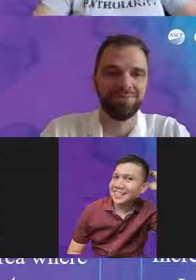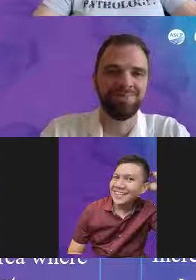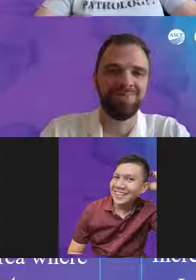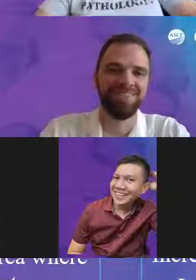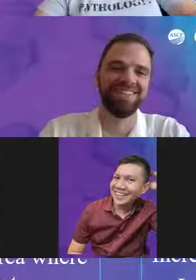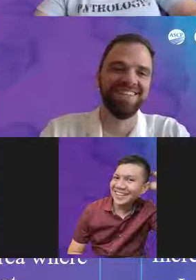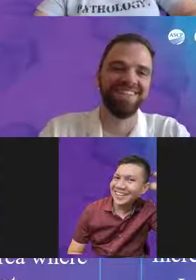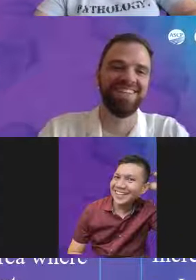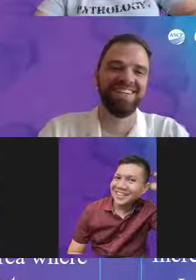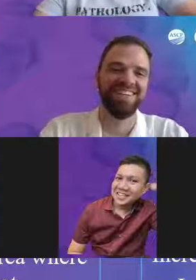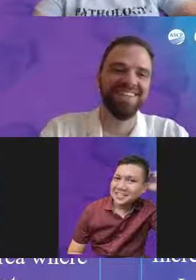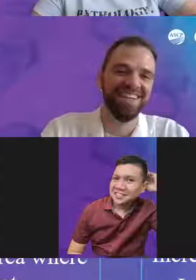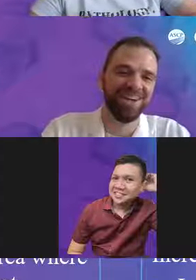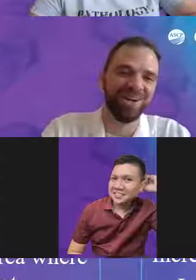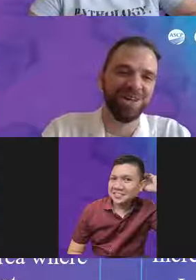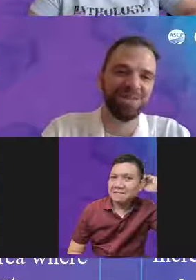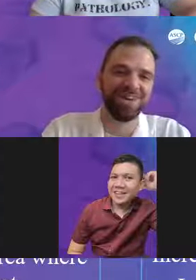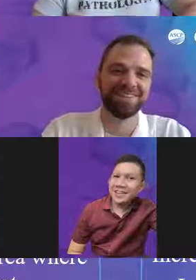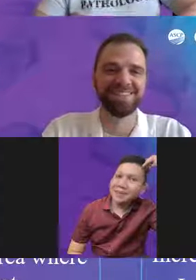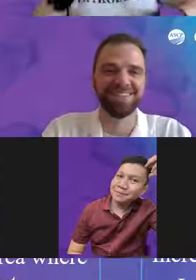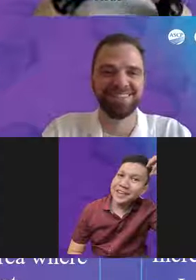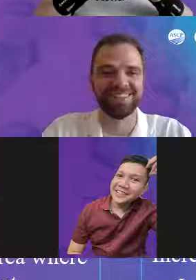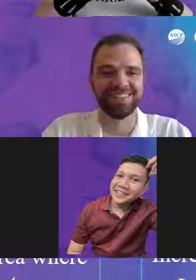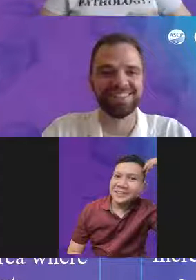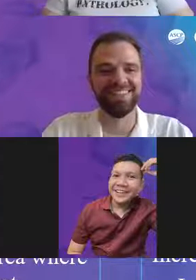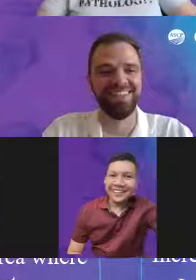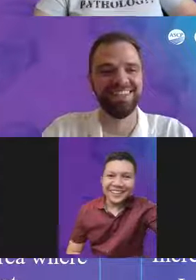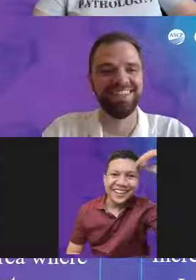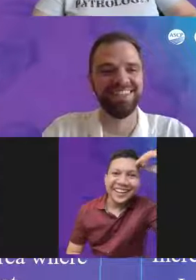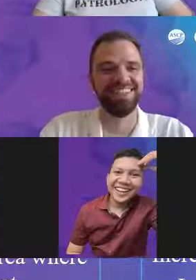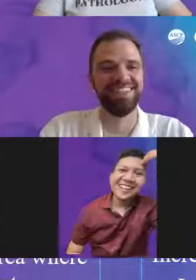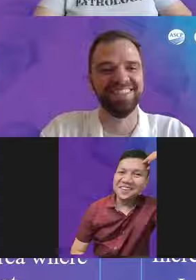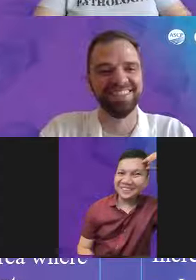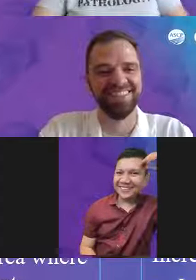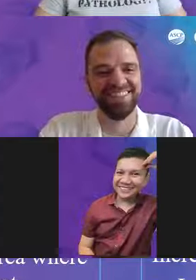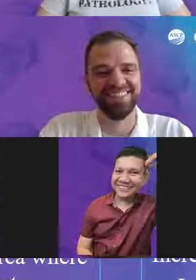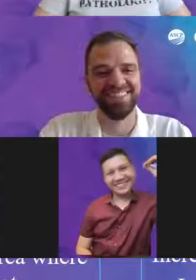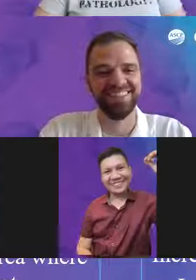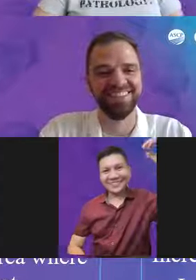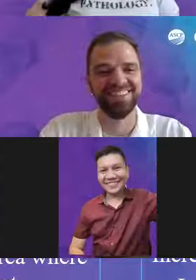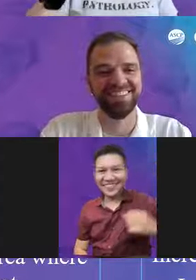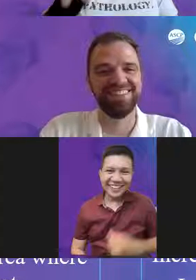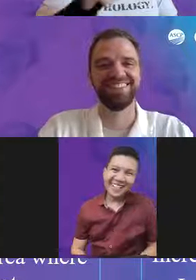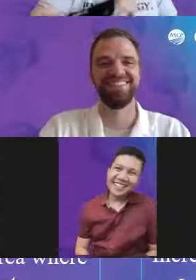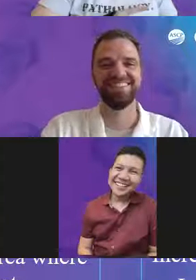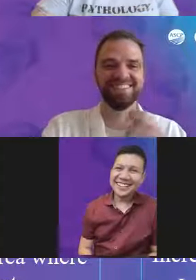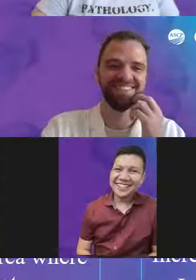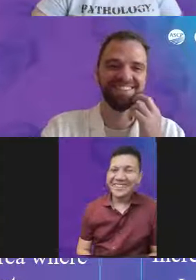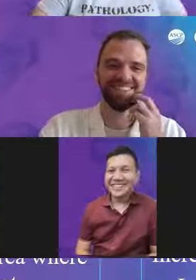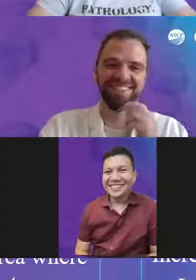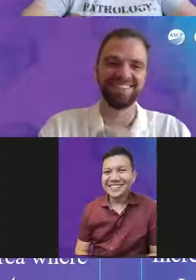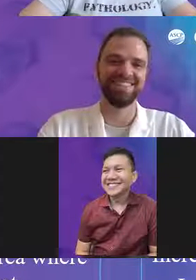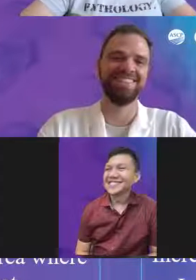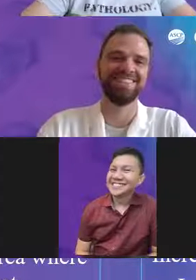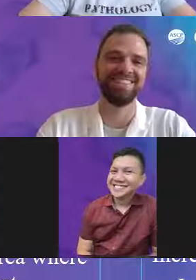gentlemen, your average score. All about the statistics. Your average score is the same